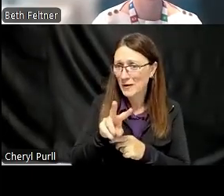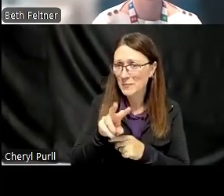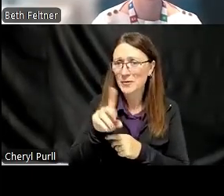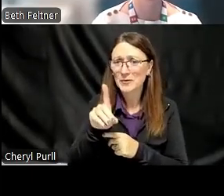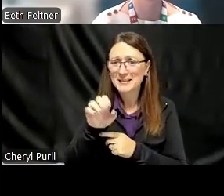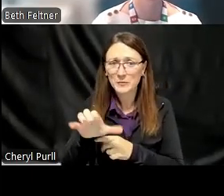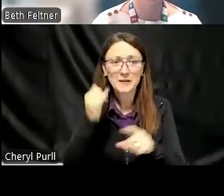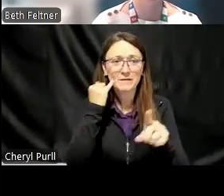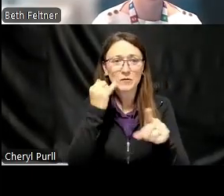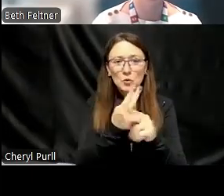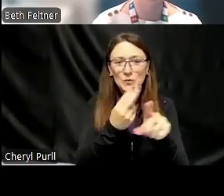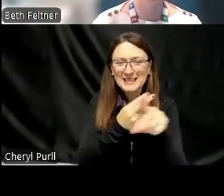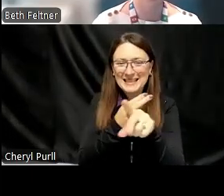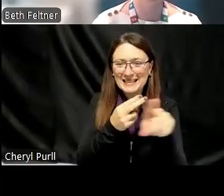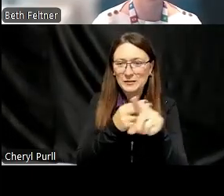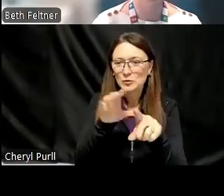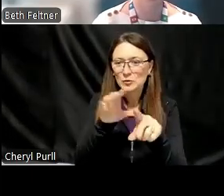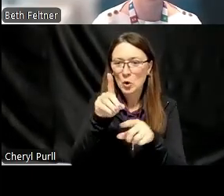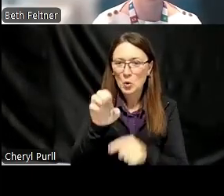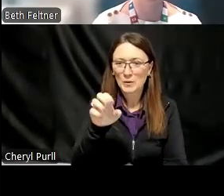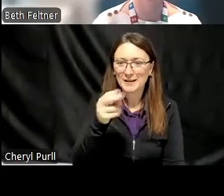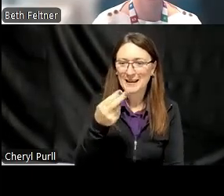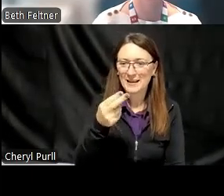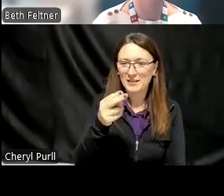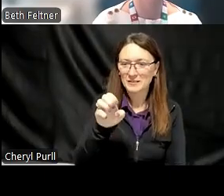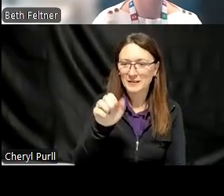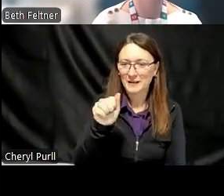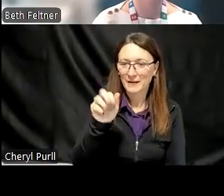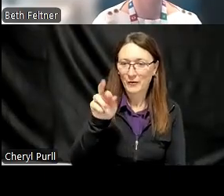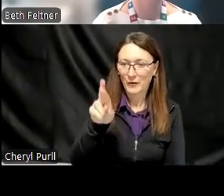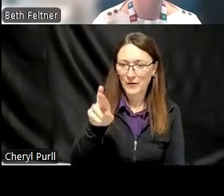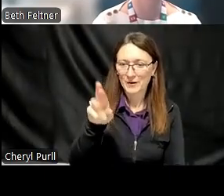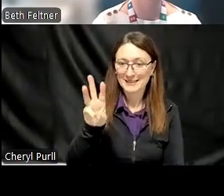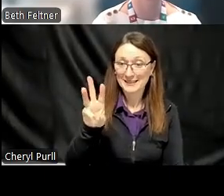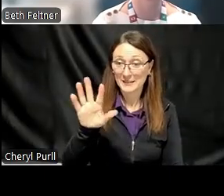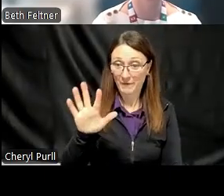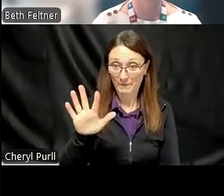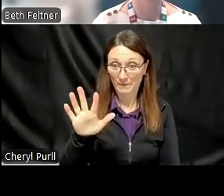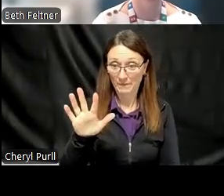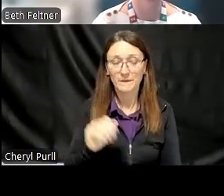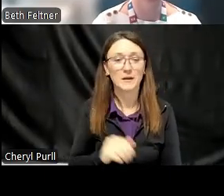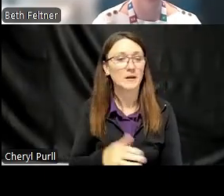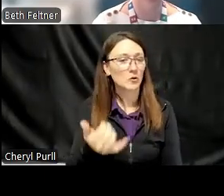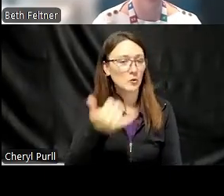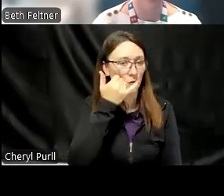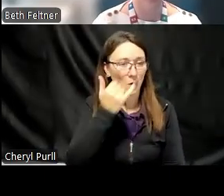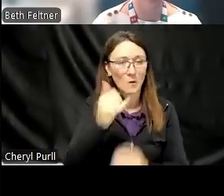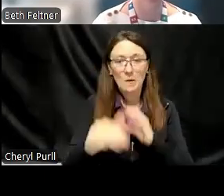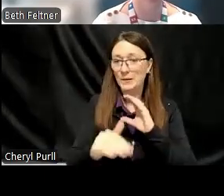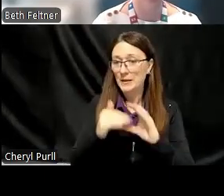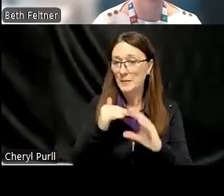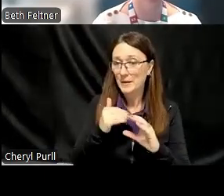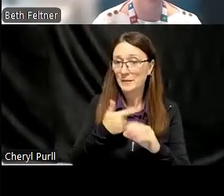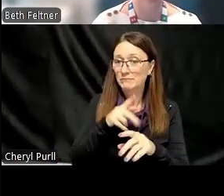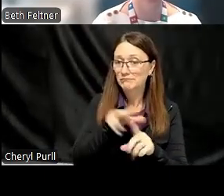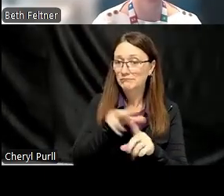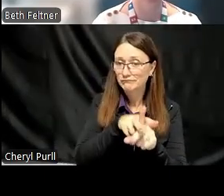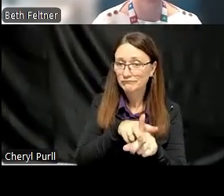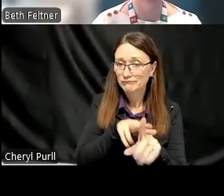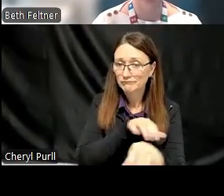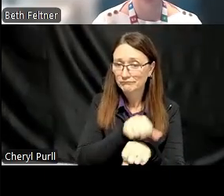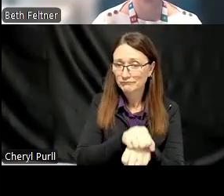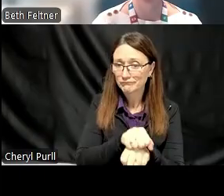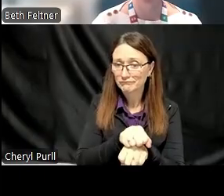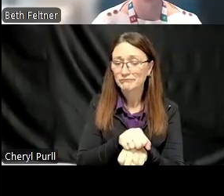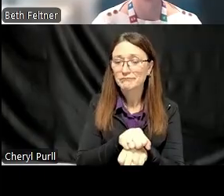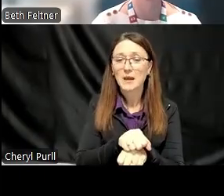promo code HERE65. So you can call us or email us to book an appointment.